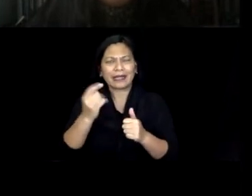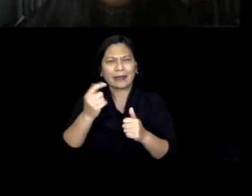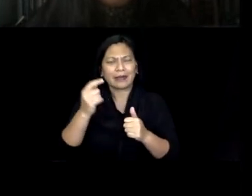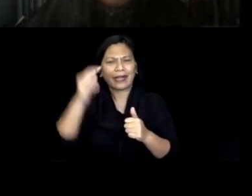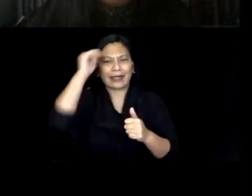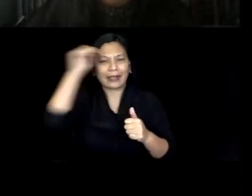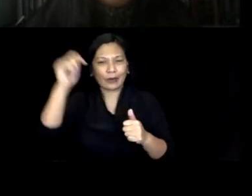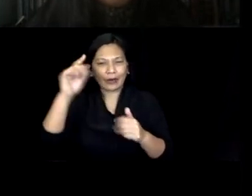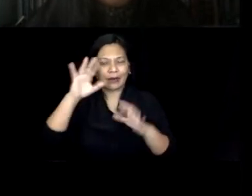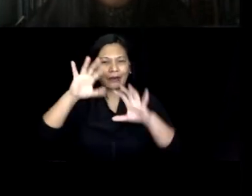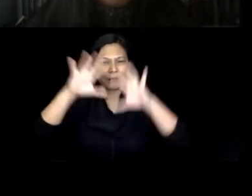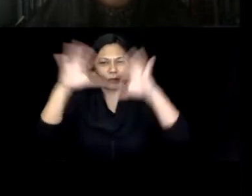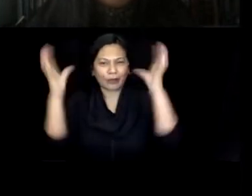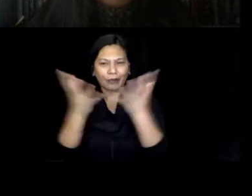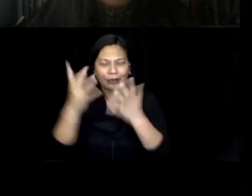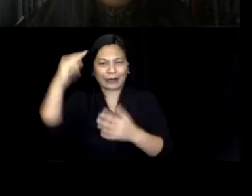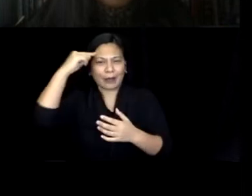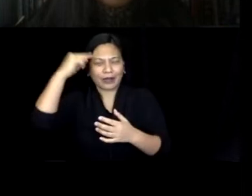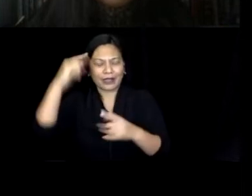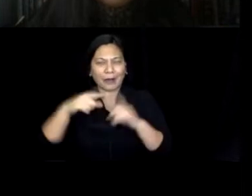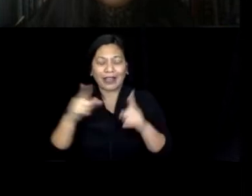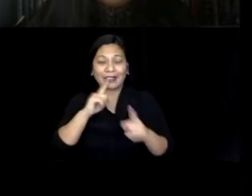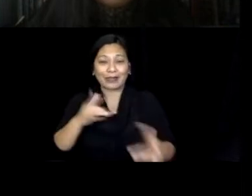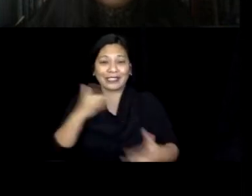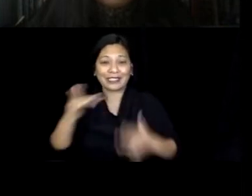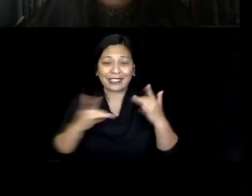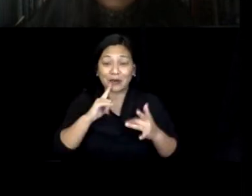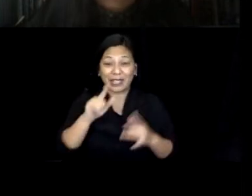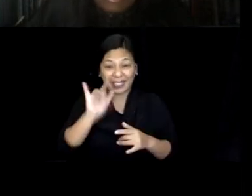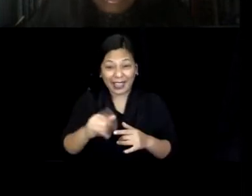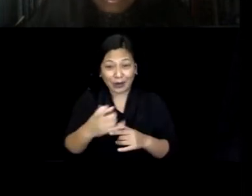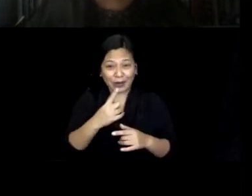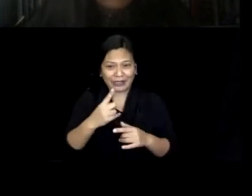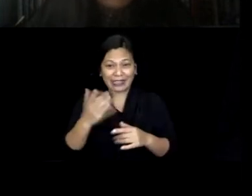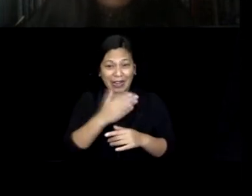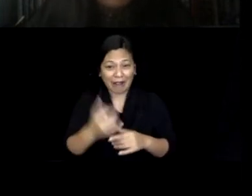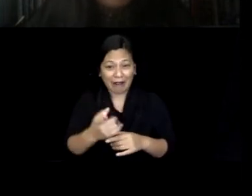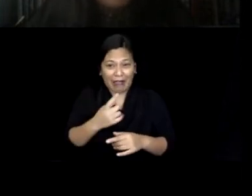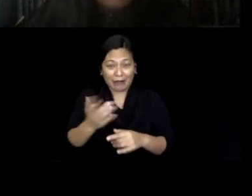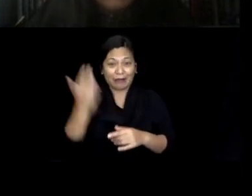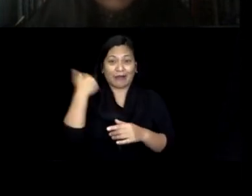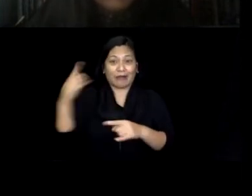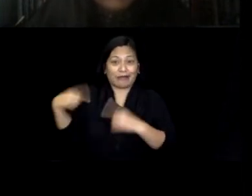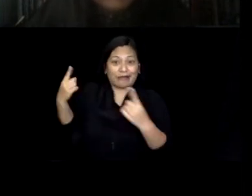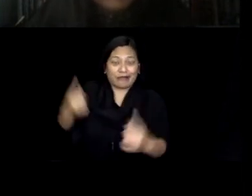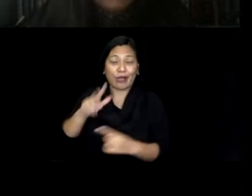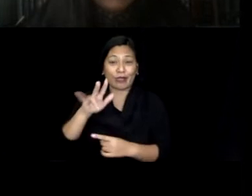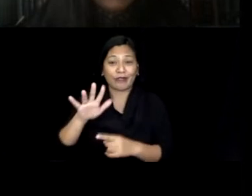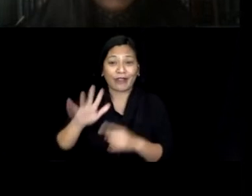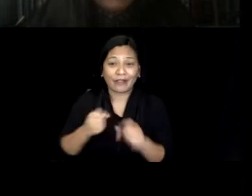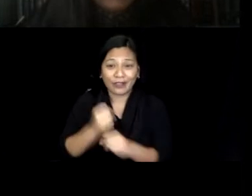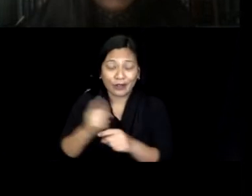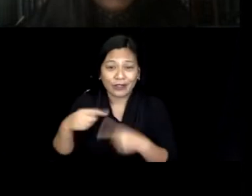where I come to this. Very exciting. No one's asked me this question in 35 years. Very exciting. So that was the last time it